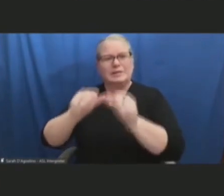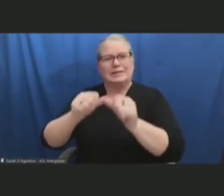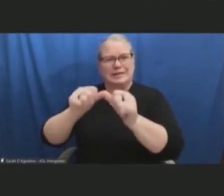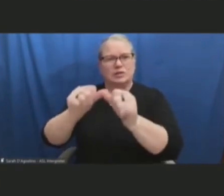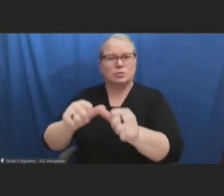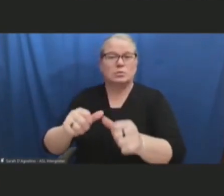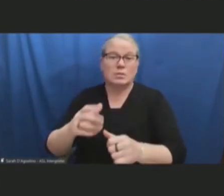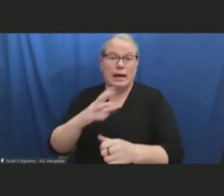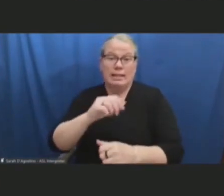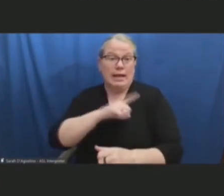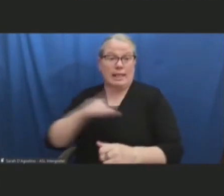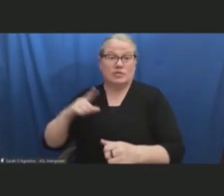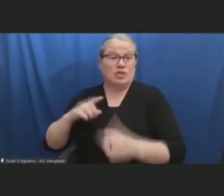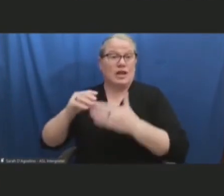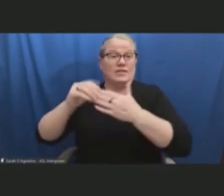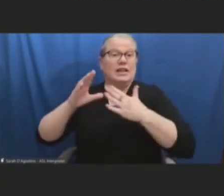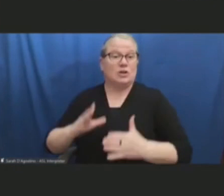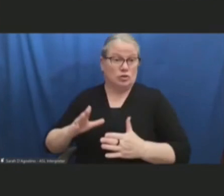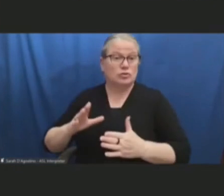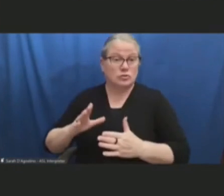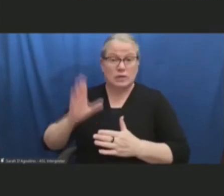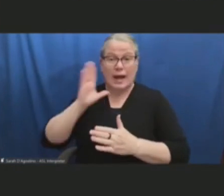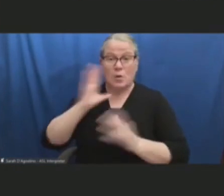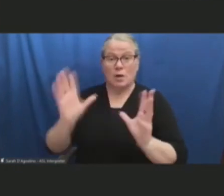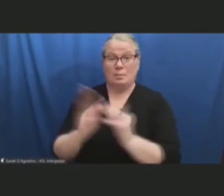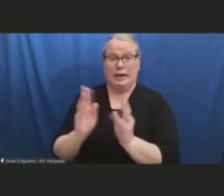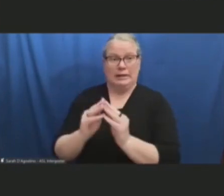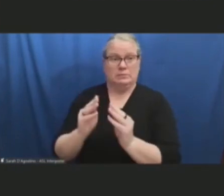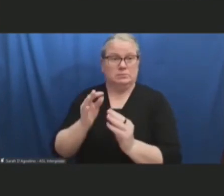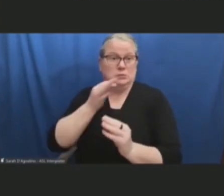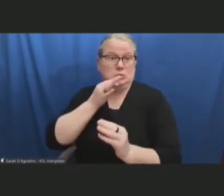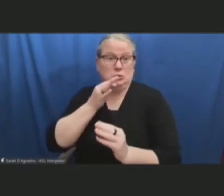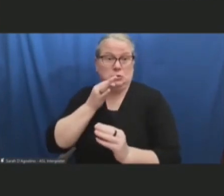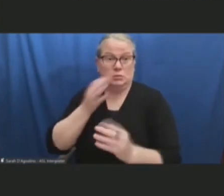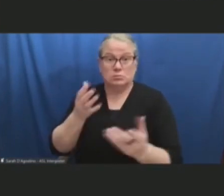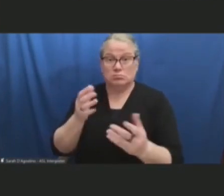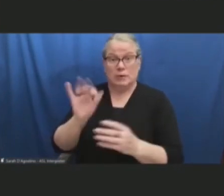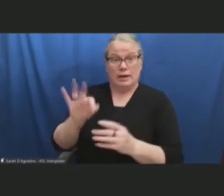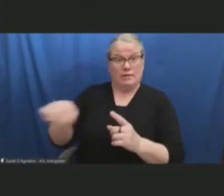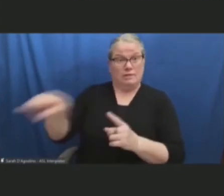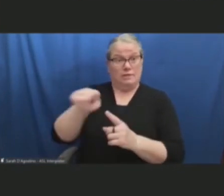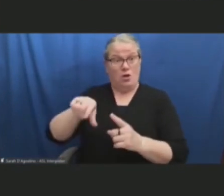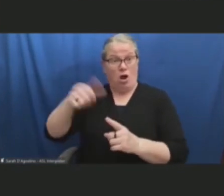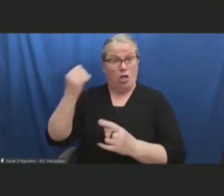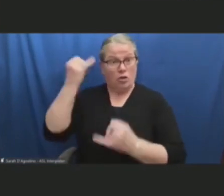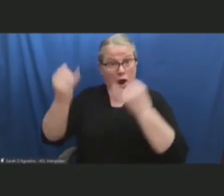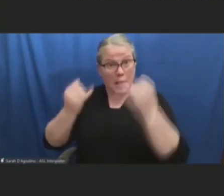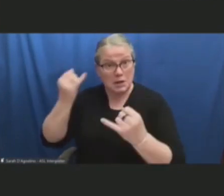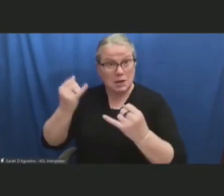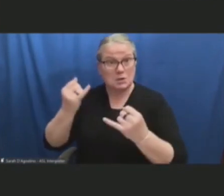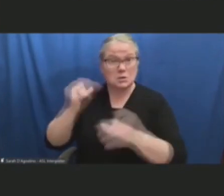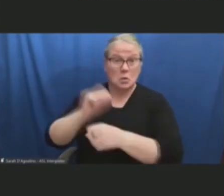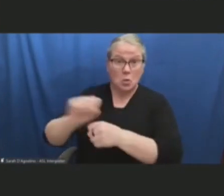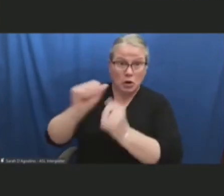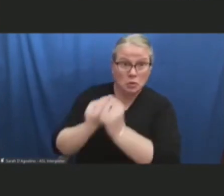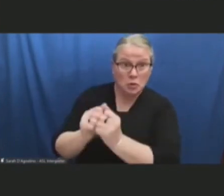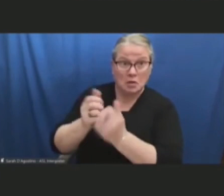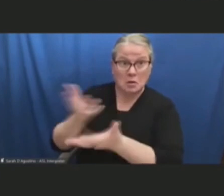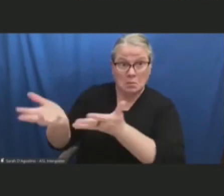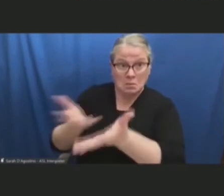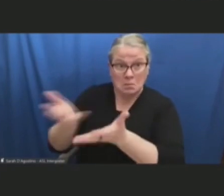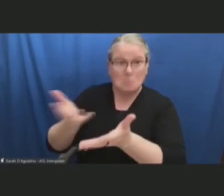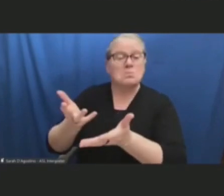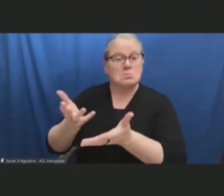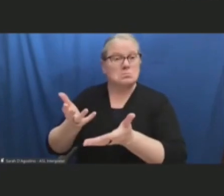with legislative leaders, like I said, in very soon. And if they've got some other things we should be working on together, let's sit